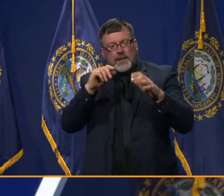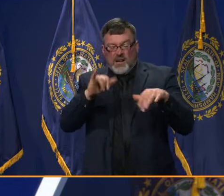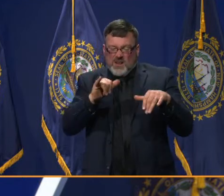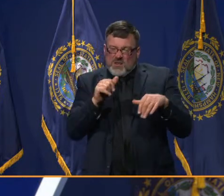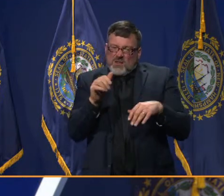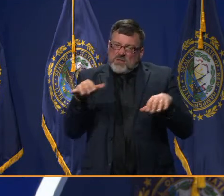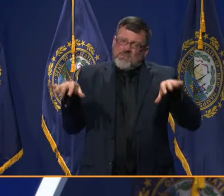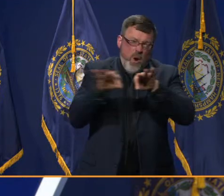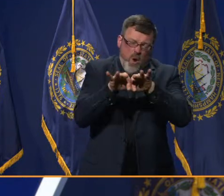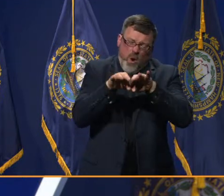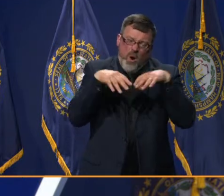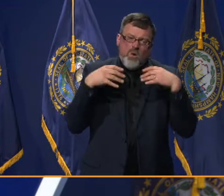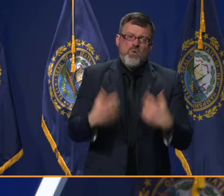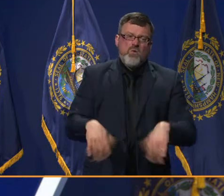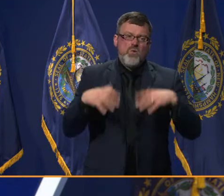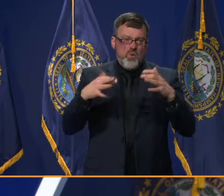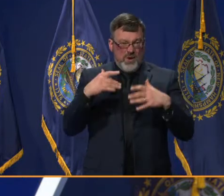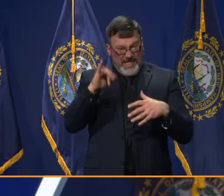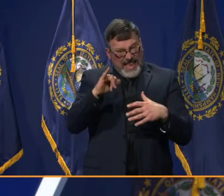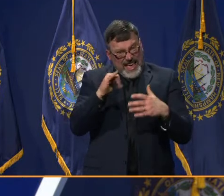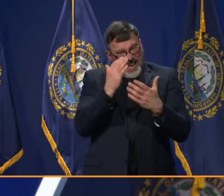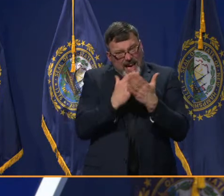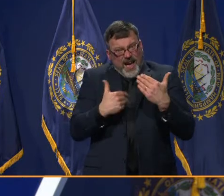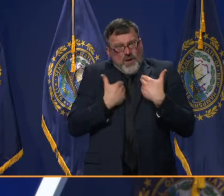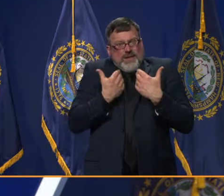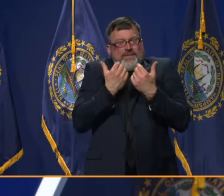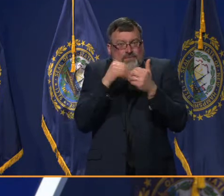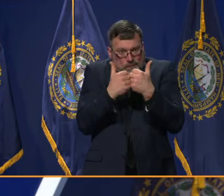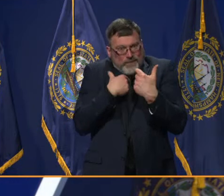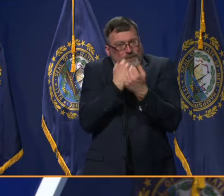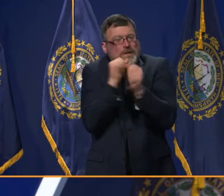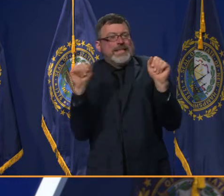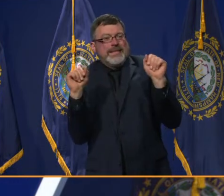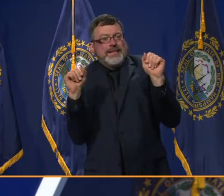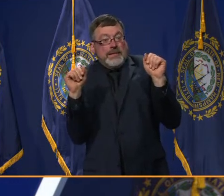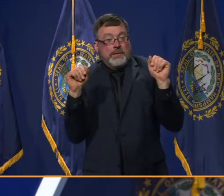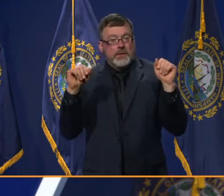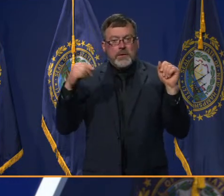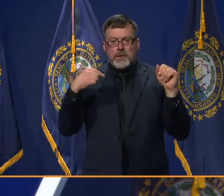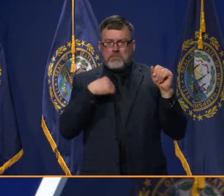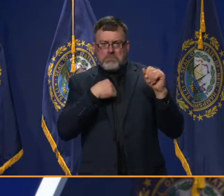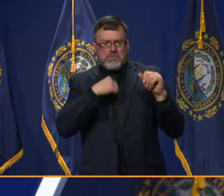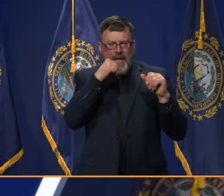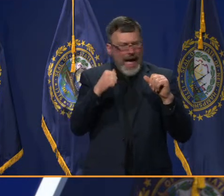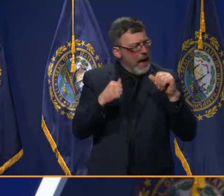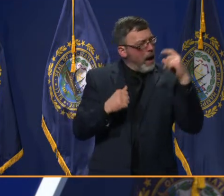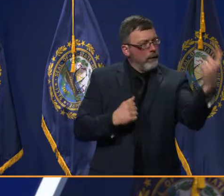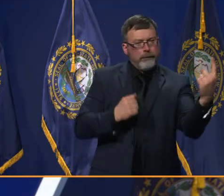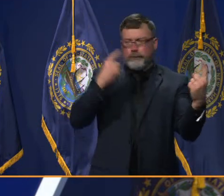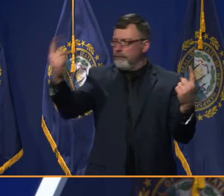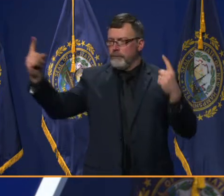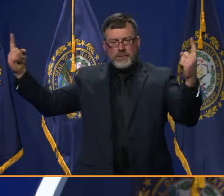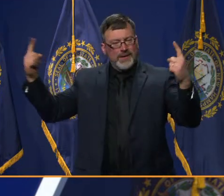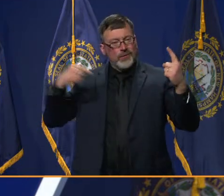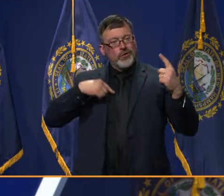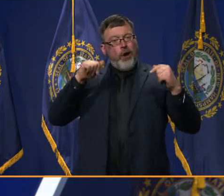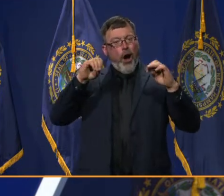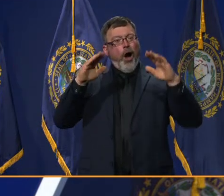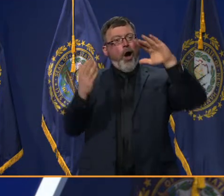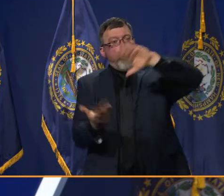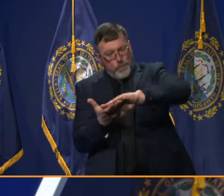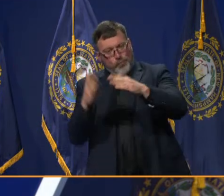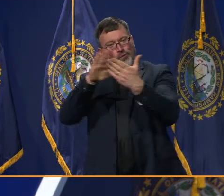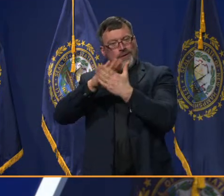ingredient to our freedoms. Because we don't live alone. We are a community. We must make living together in relative harmony